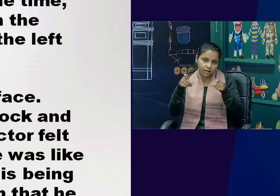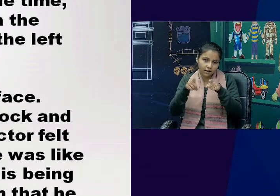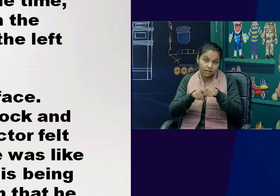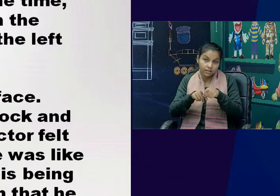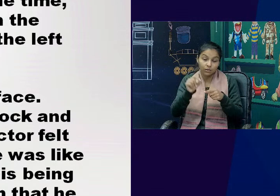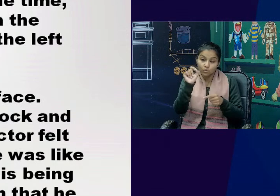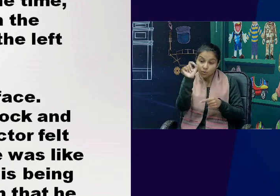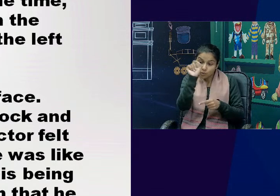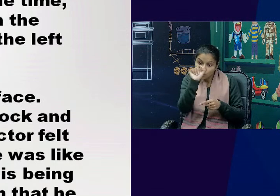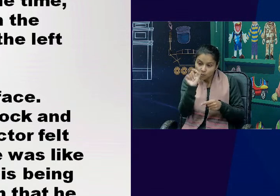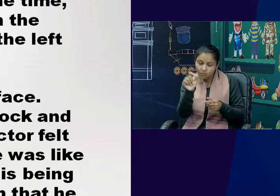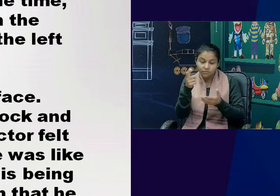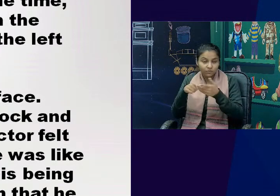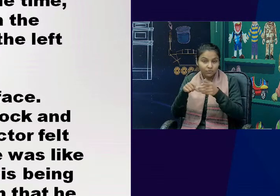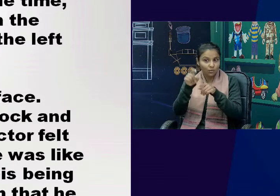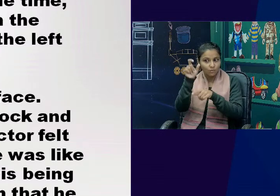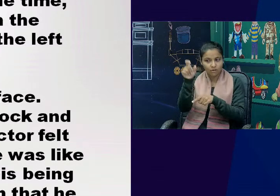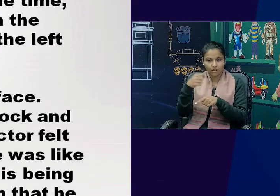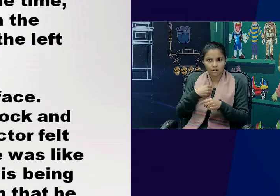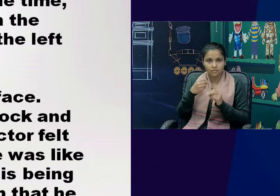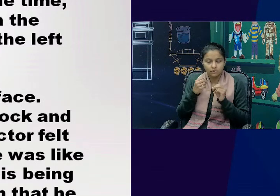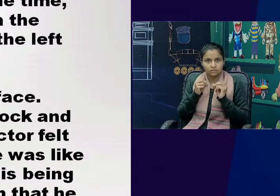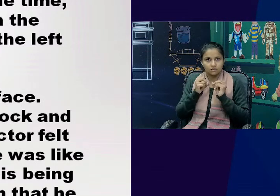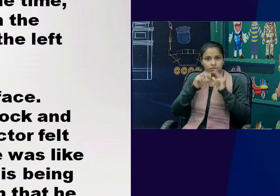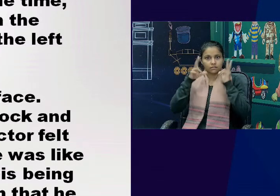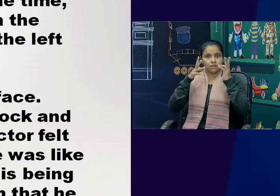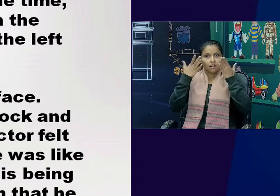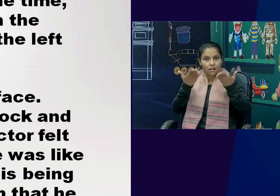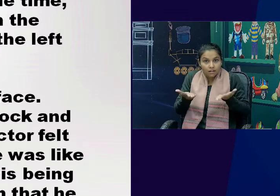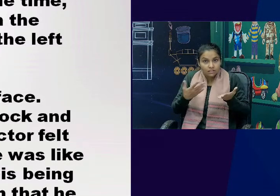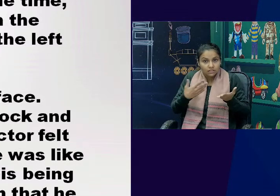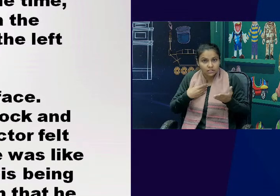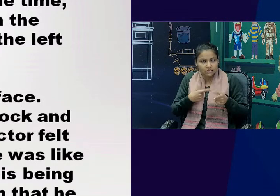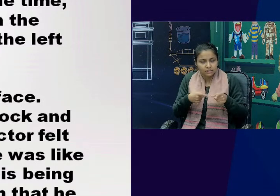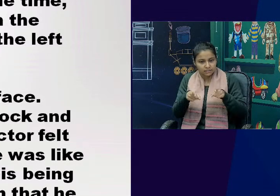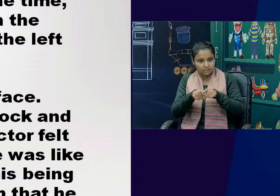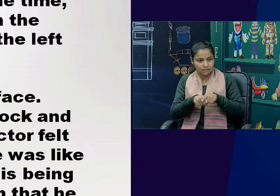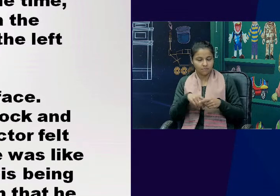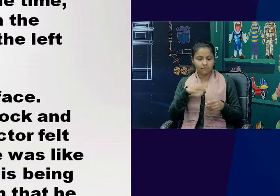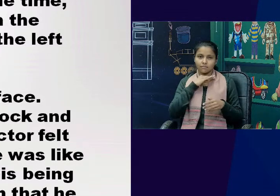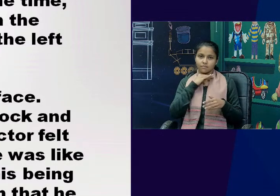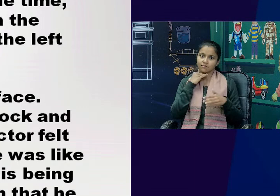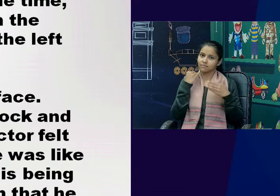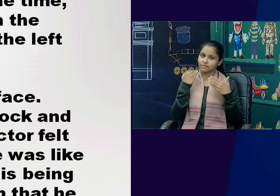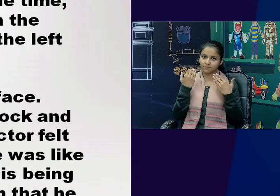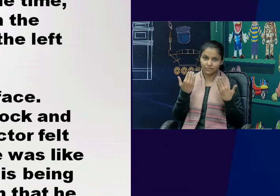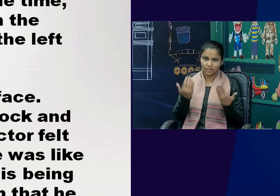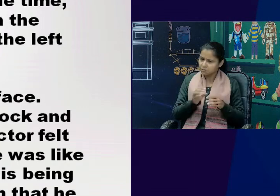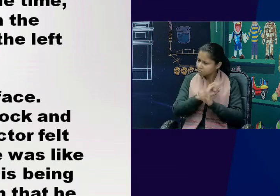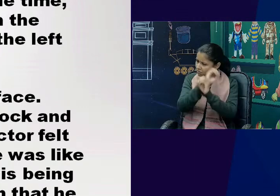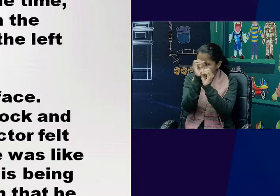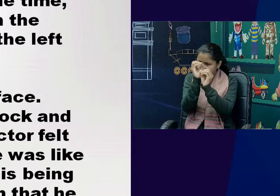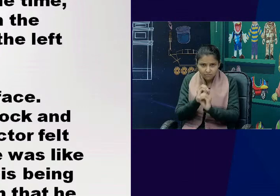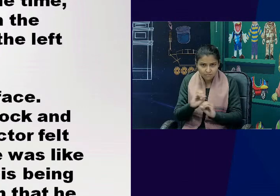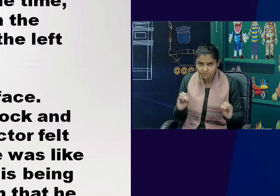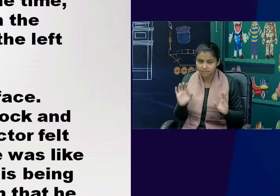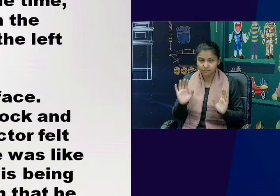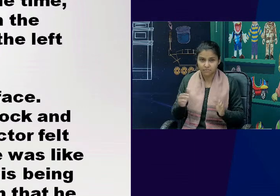writer was so scared that he was literally seeing death, that now nothing could have saved